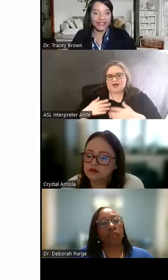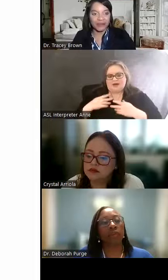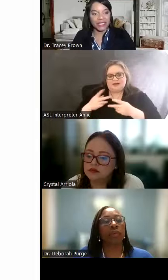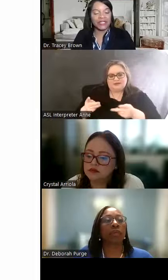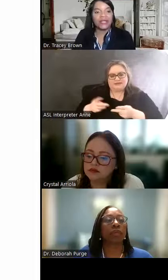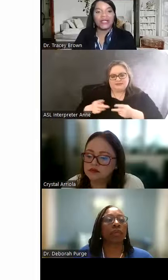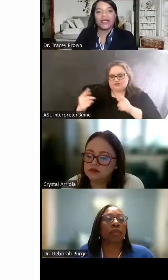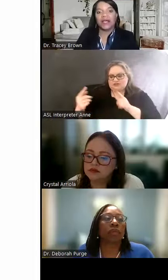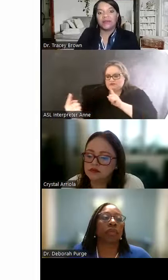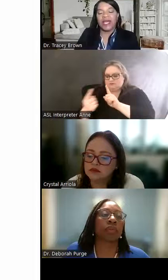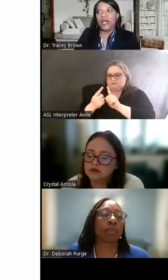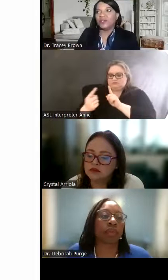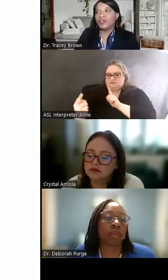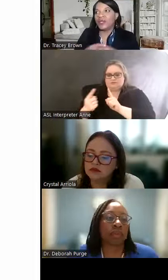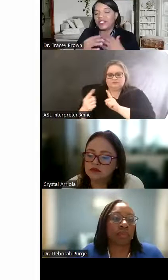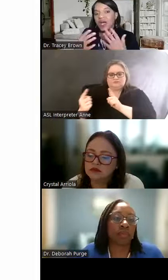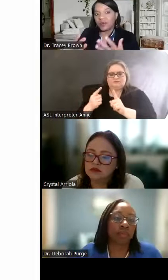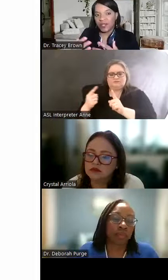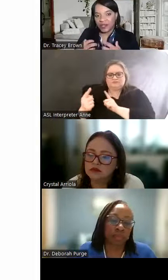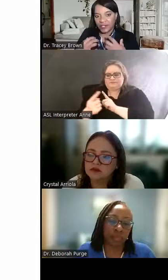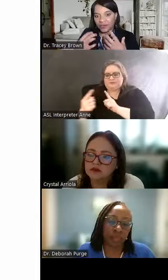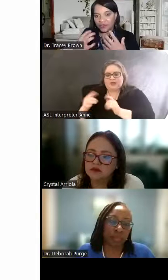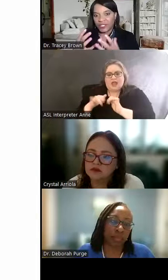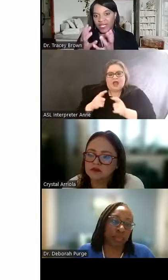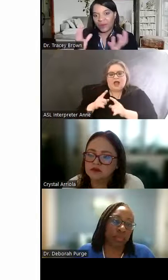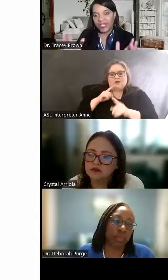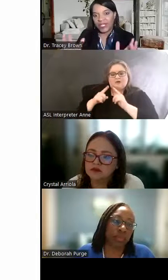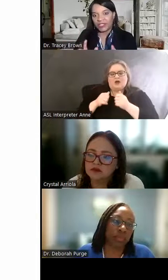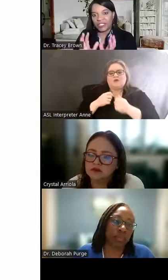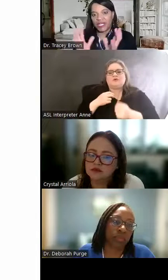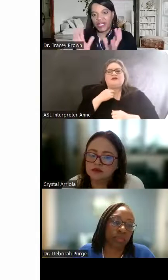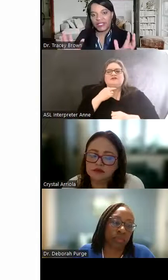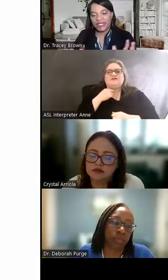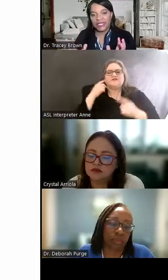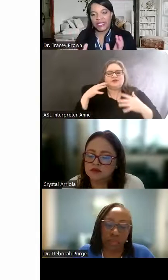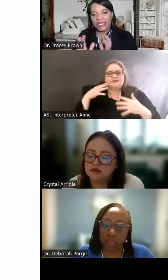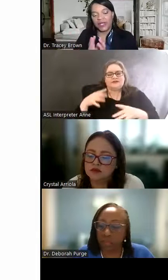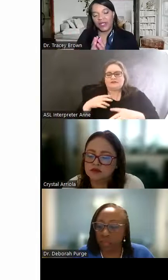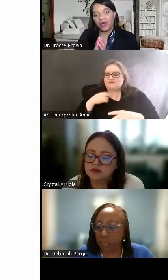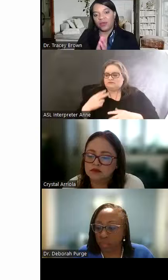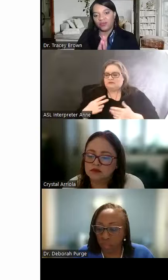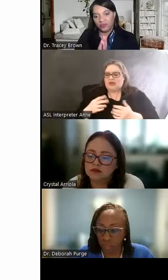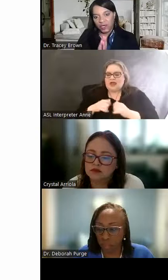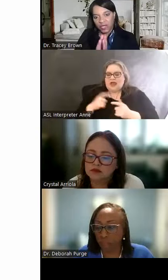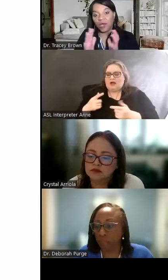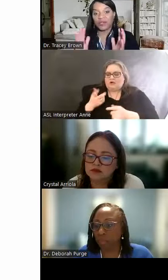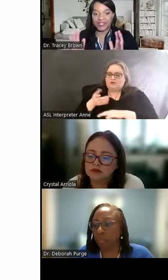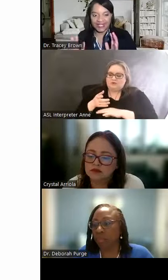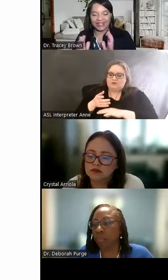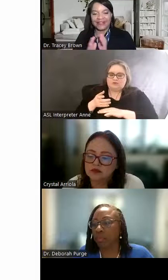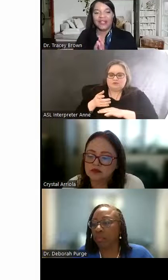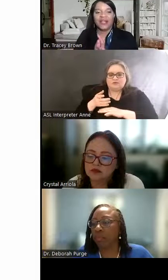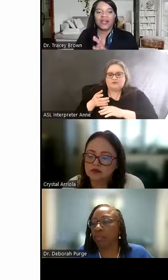and proximity. How do we talk with our tone of voice? How do we get this child in a